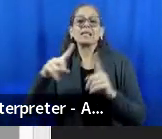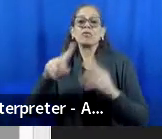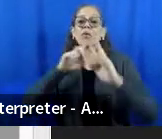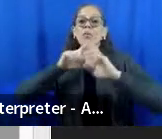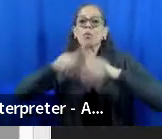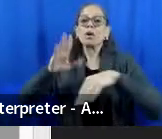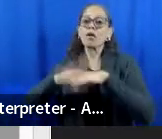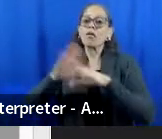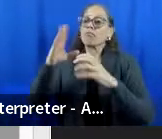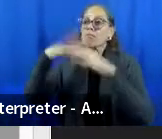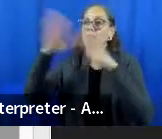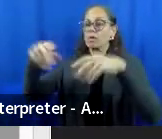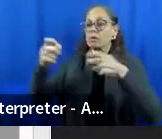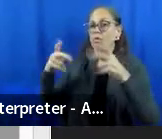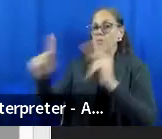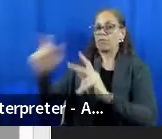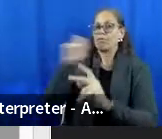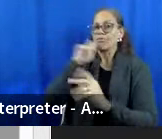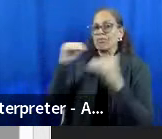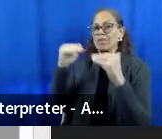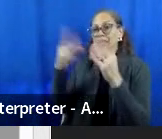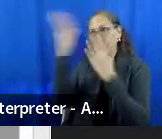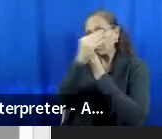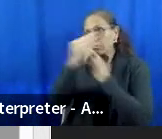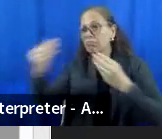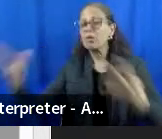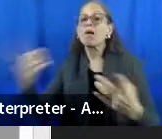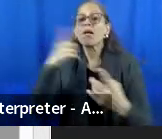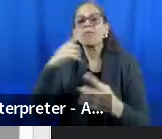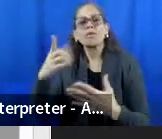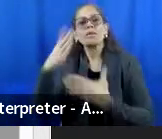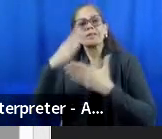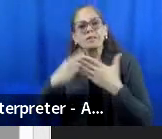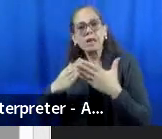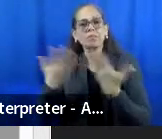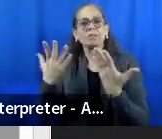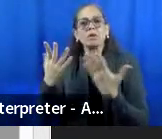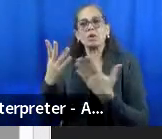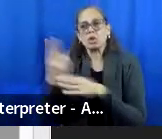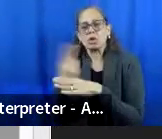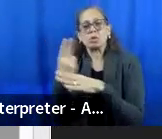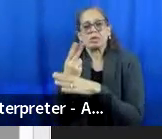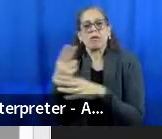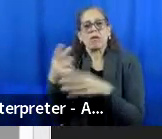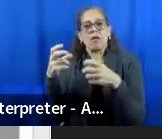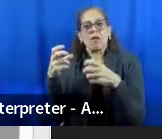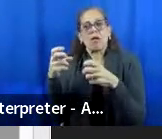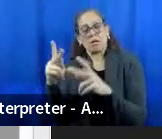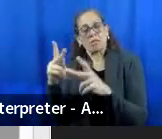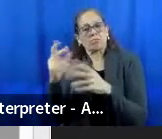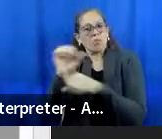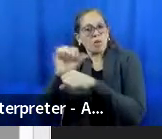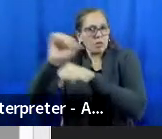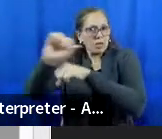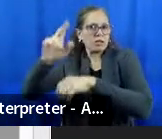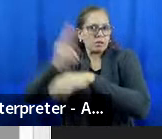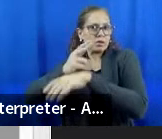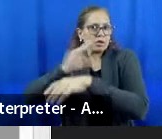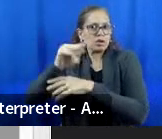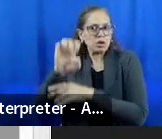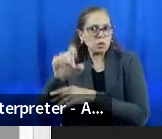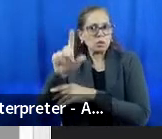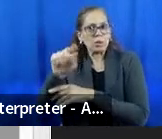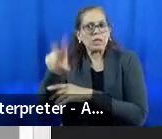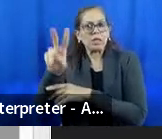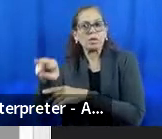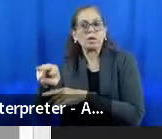and Opportunity, will be disclosure reports required for certain land use applications beginning in June of 2022. These reports